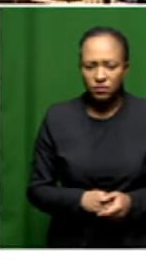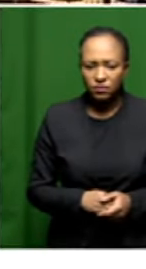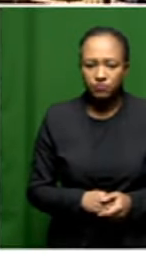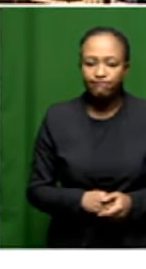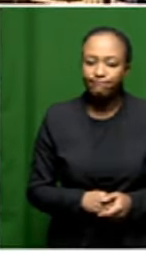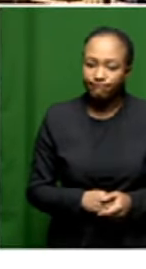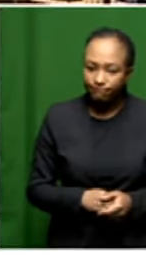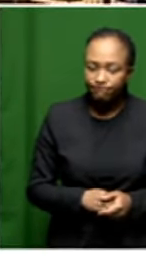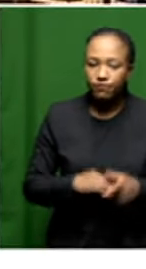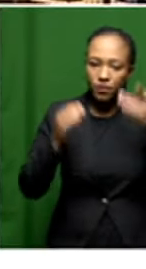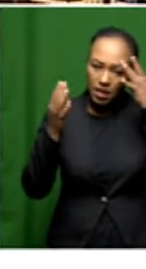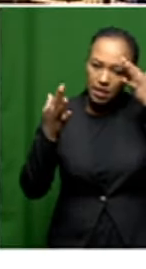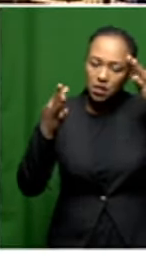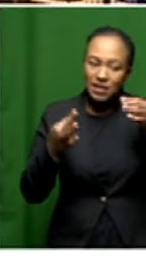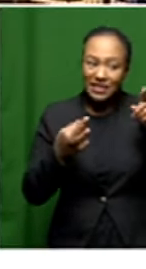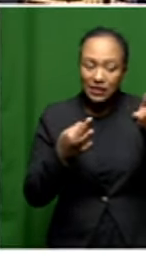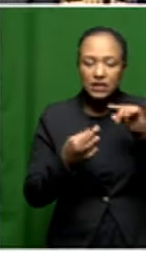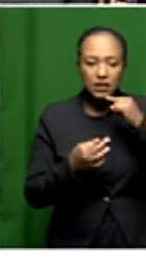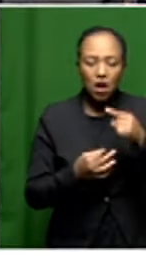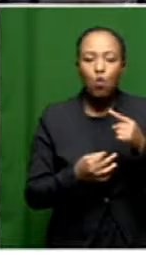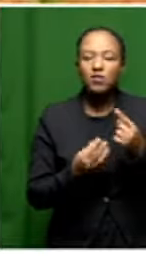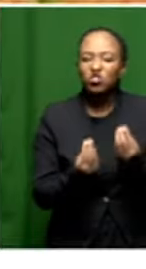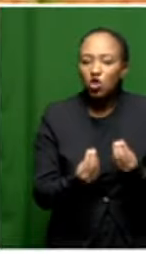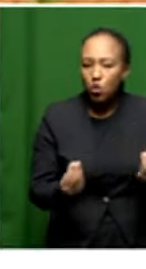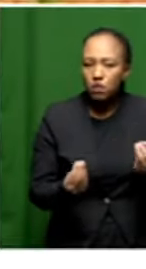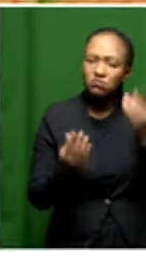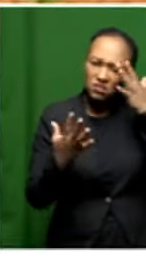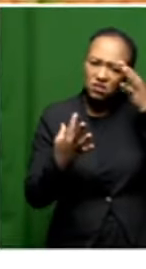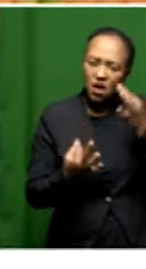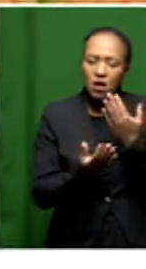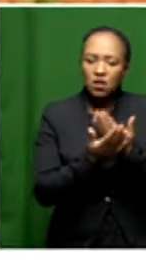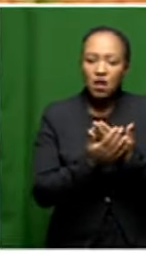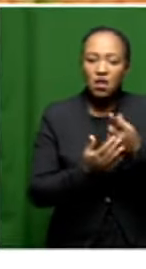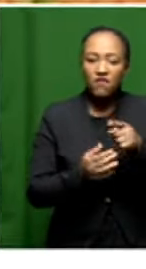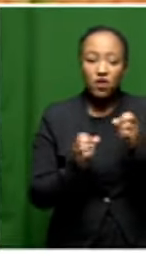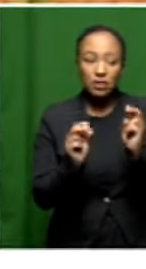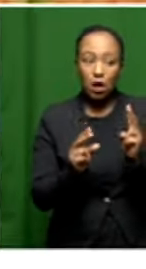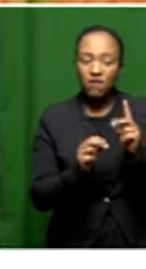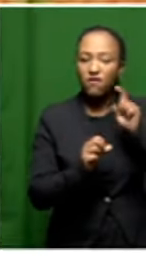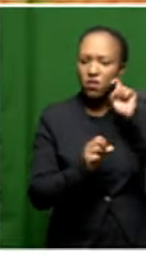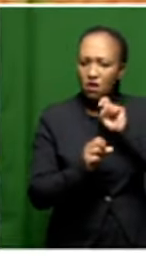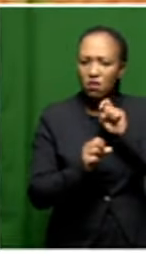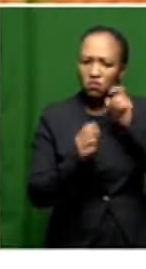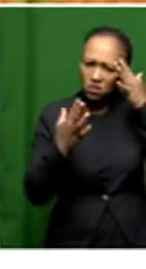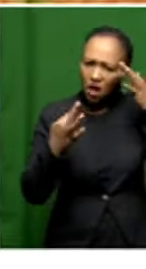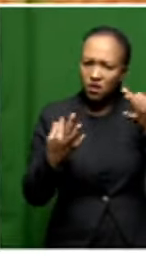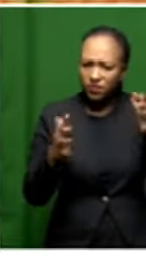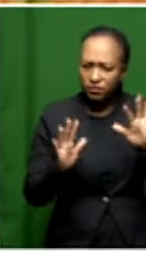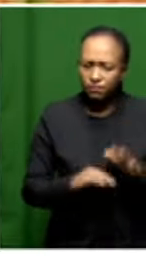The decision gives minors the freedom of choice. Dadenda, who turns 12 in a month, has made up her mind.